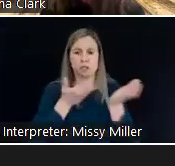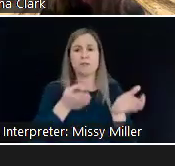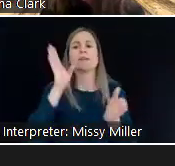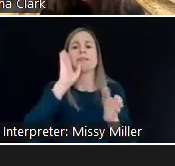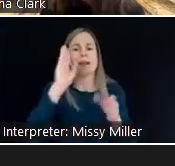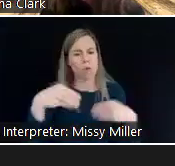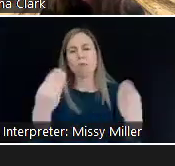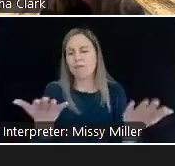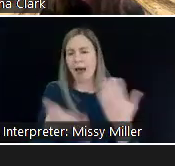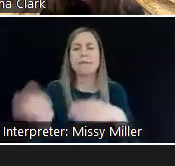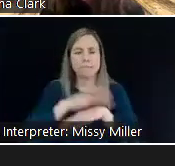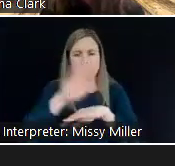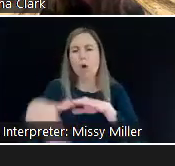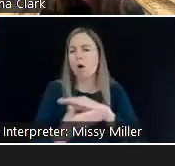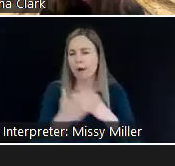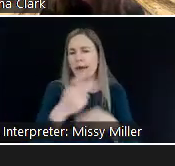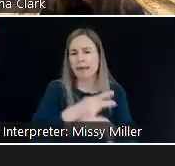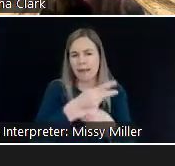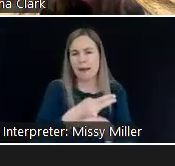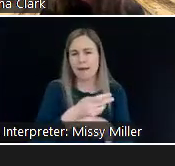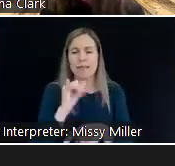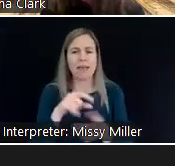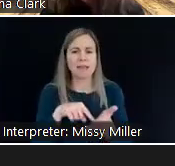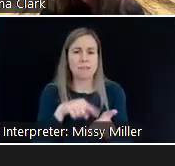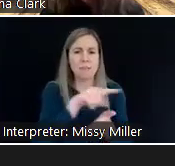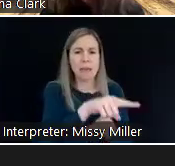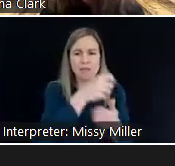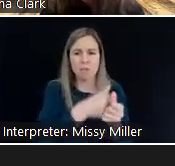case. They're paid per diem, so it's a per day.